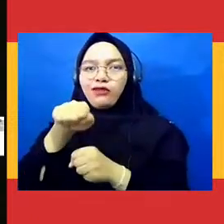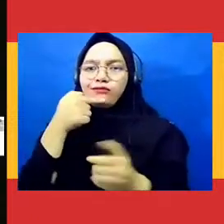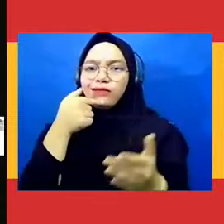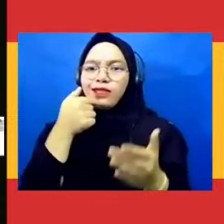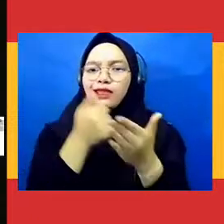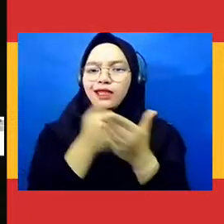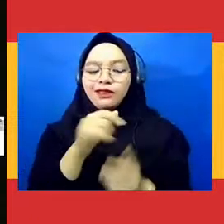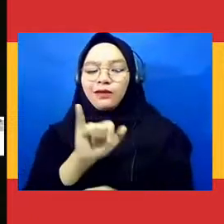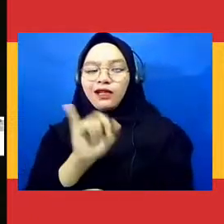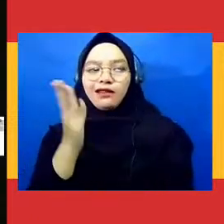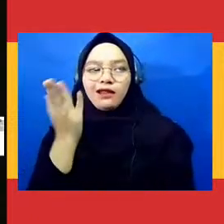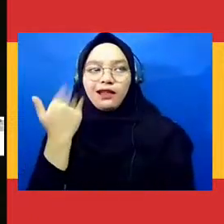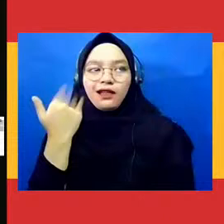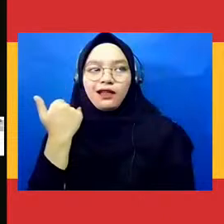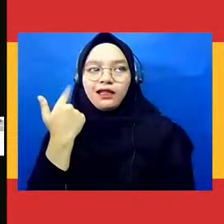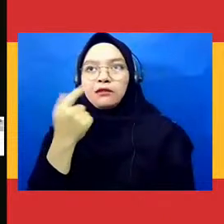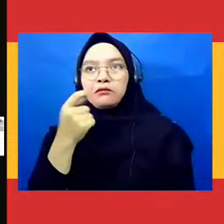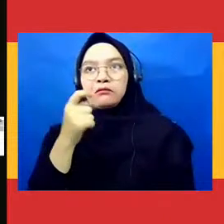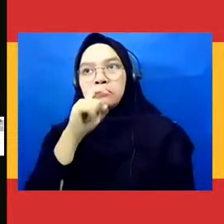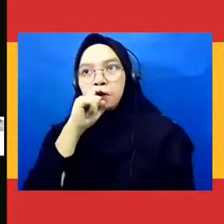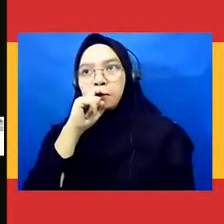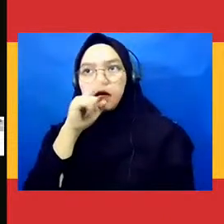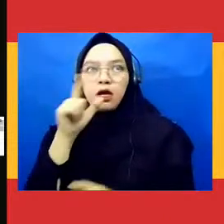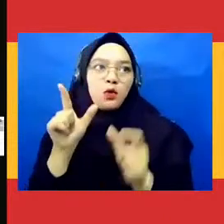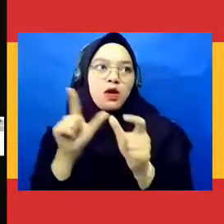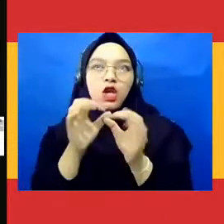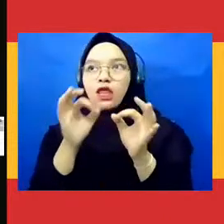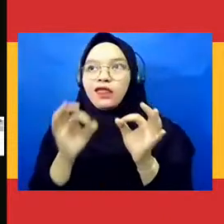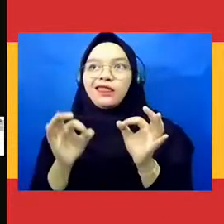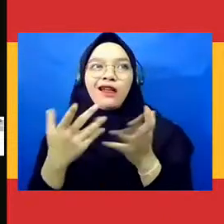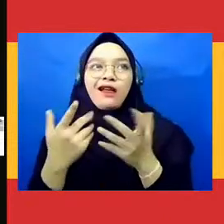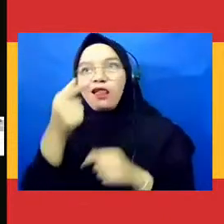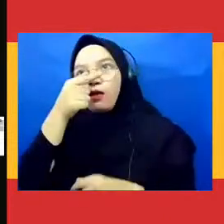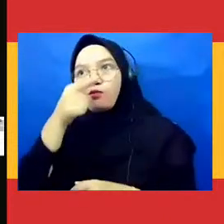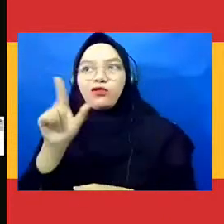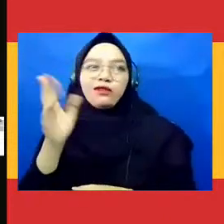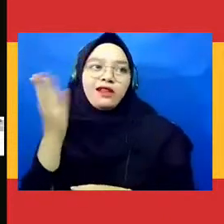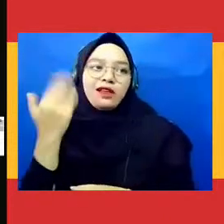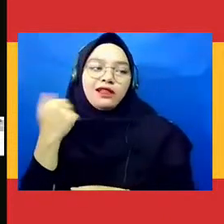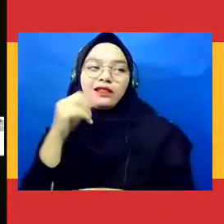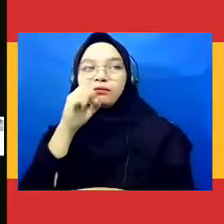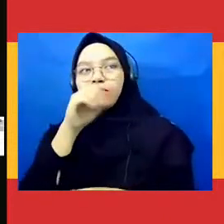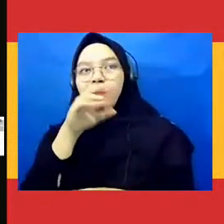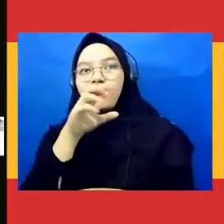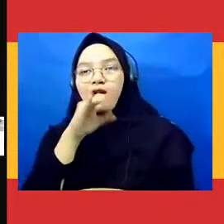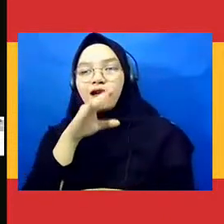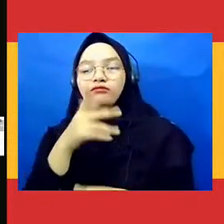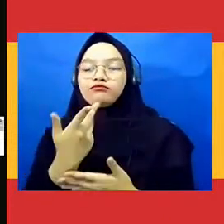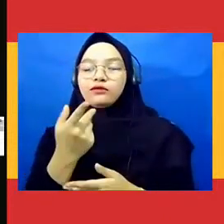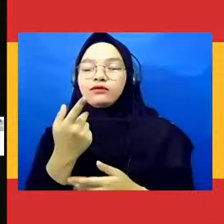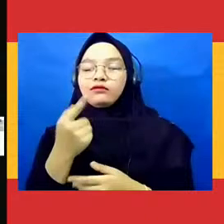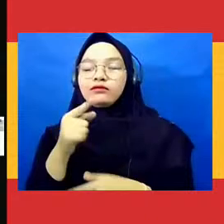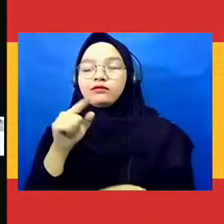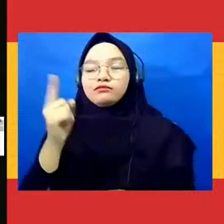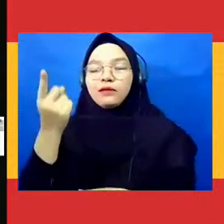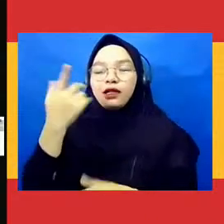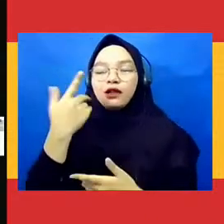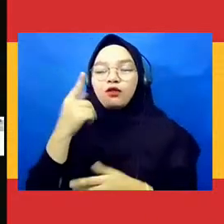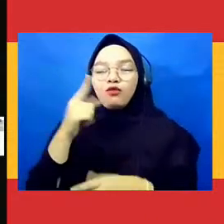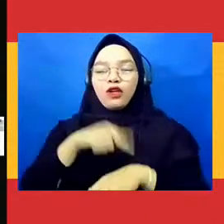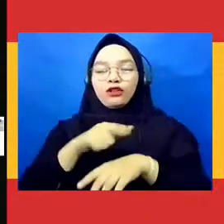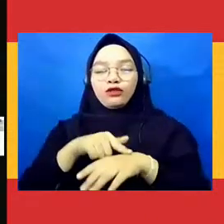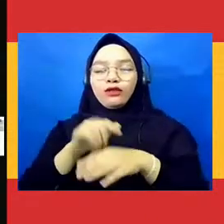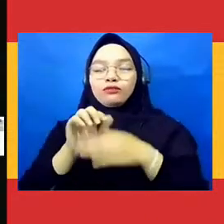speech, so under the local government leadership, we have to promote